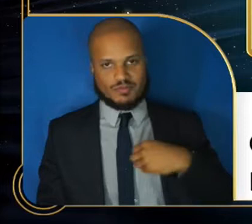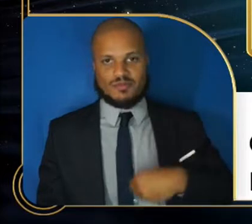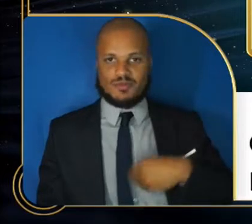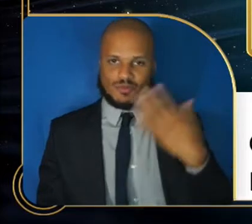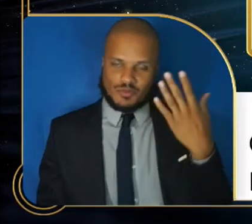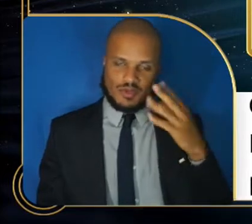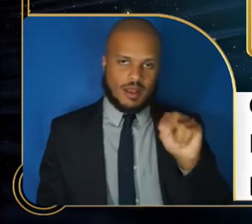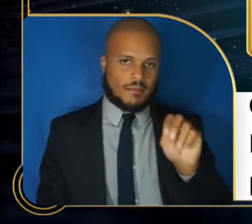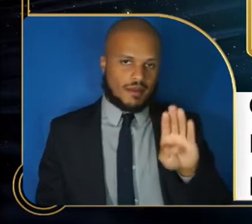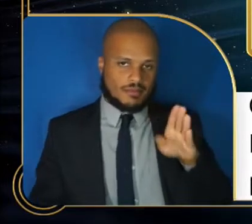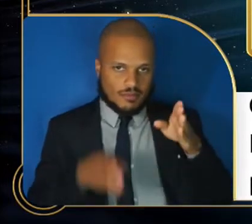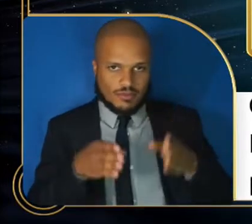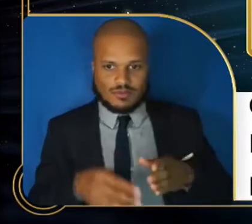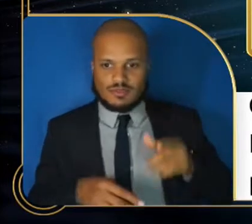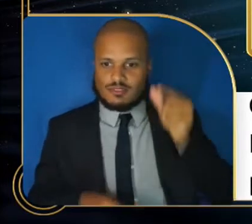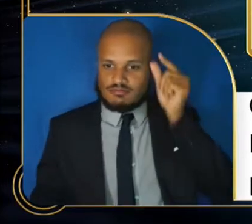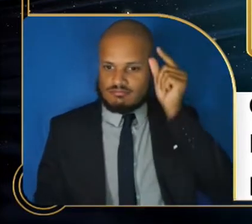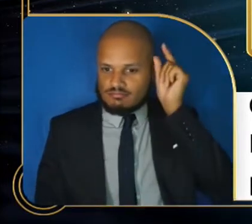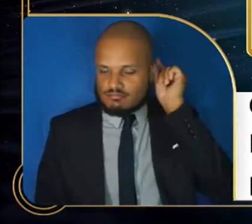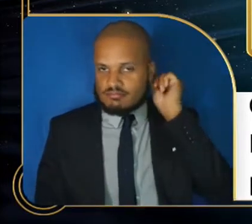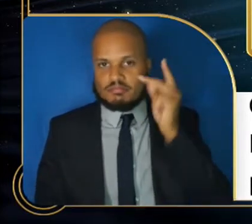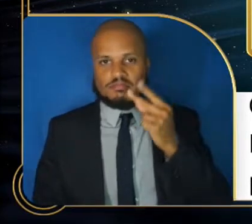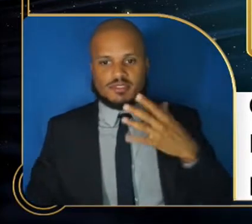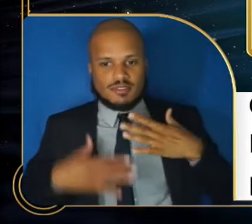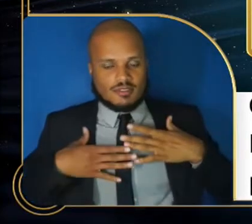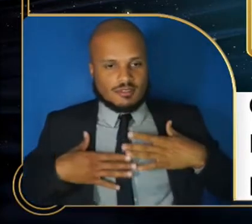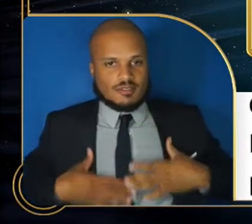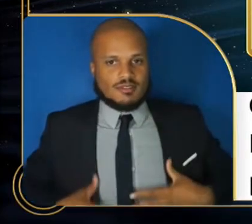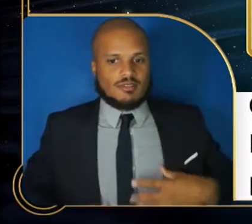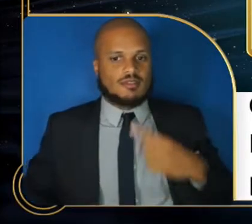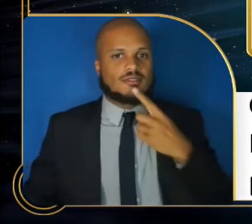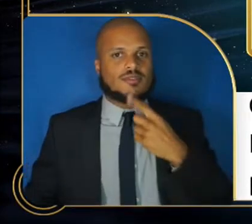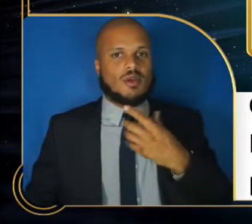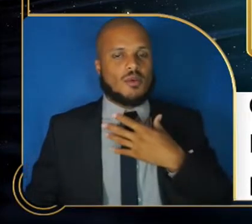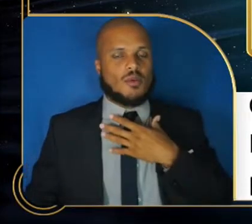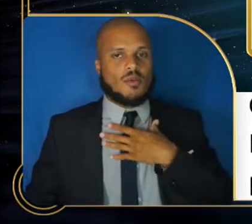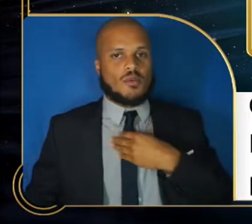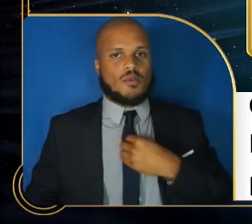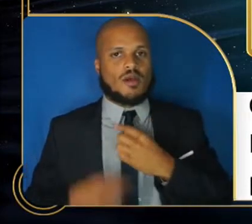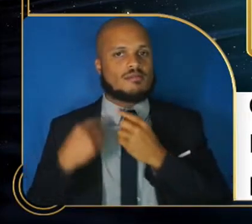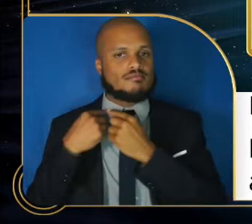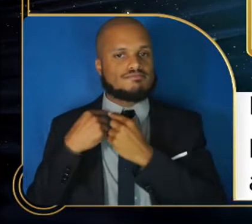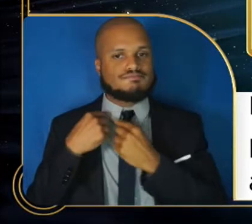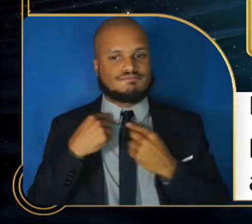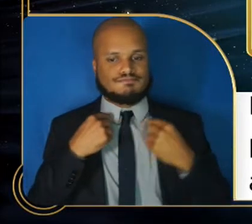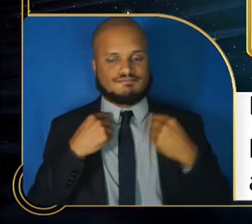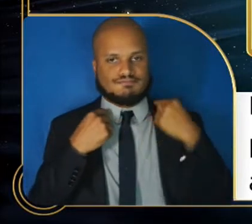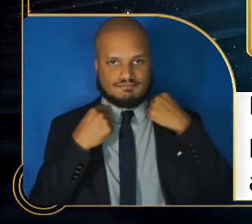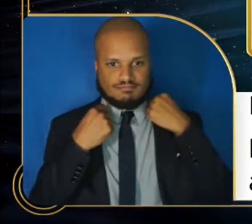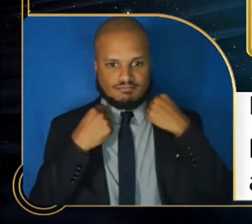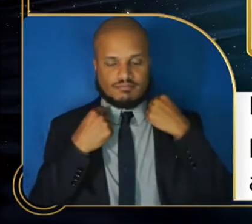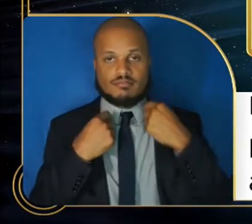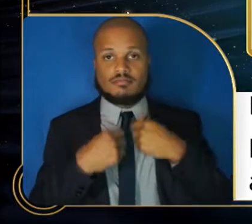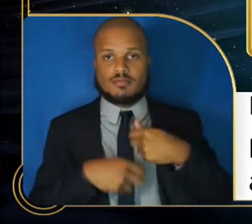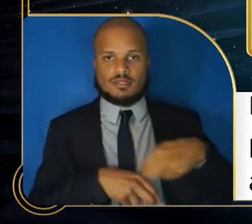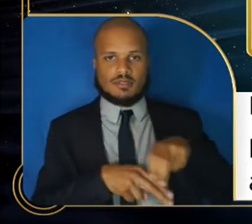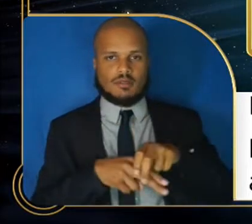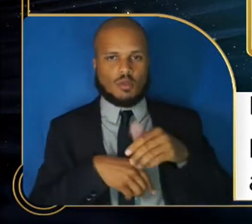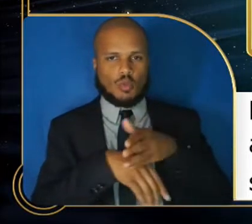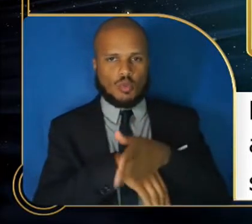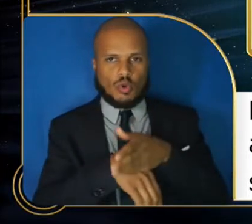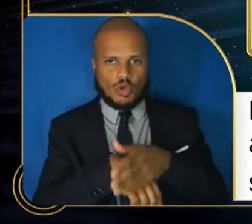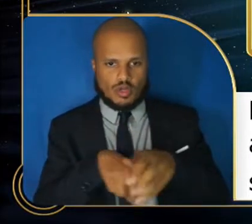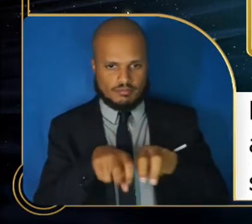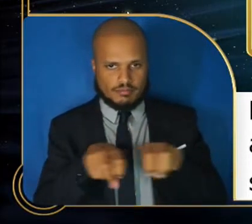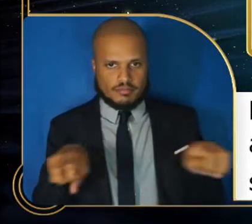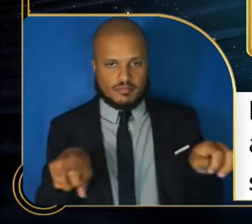blondish hair, wearing a pink shirt, and a red and white beads around my neck. I'm sitting on a wooden bench in front of a yellow